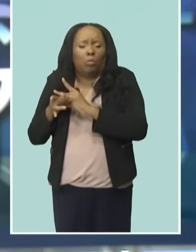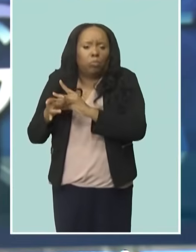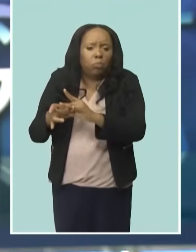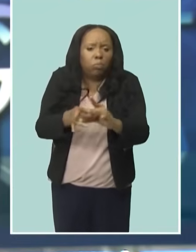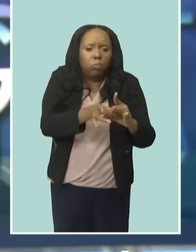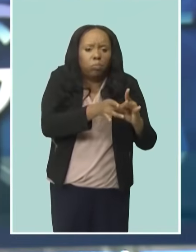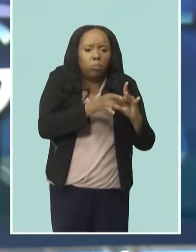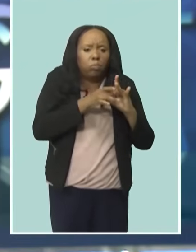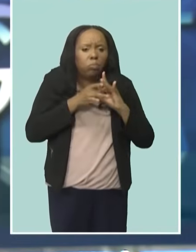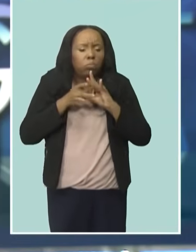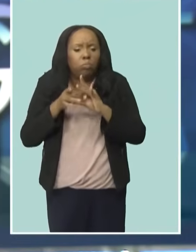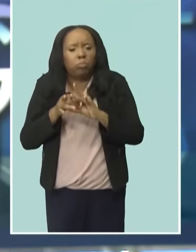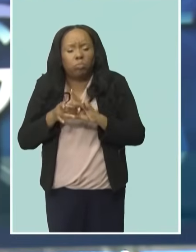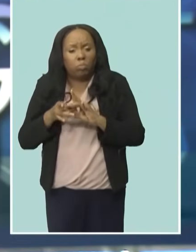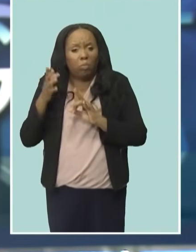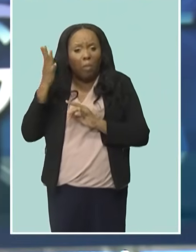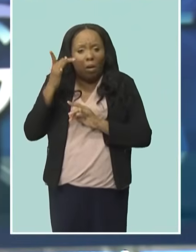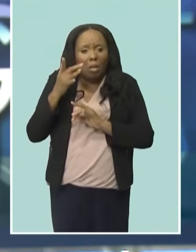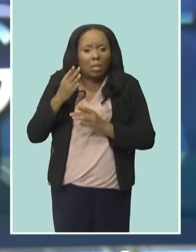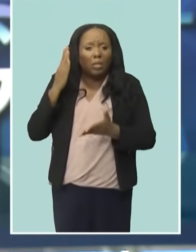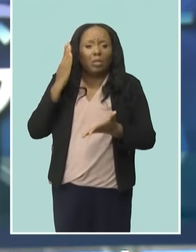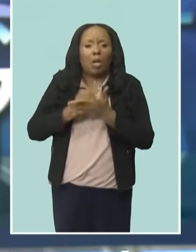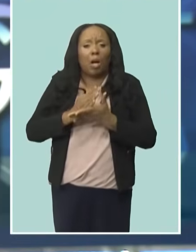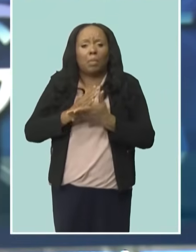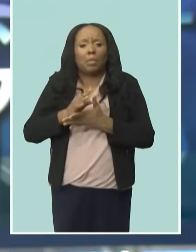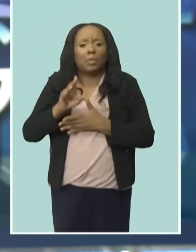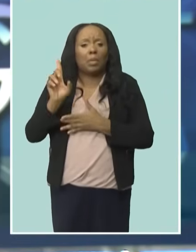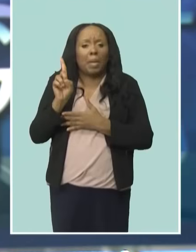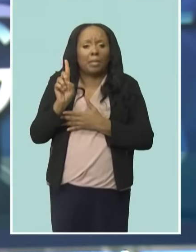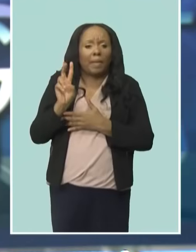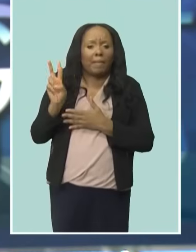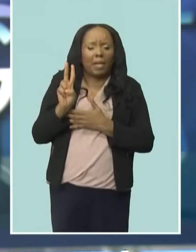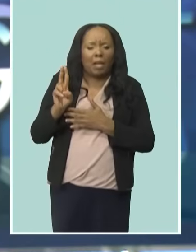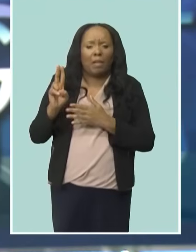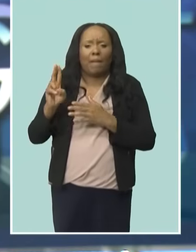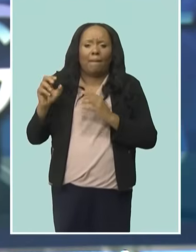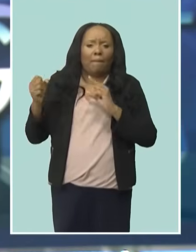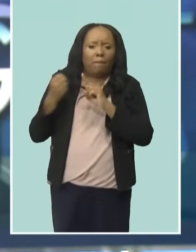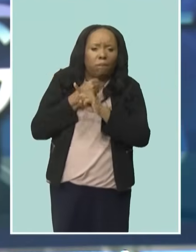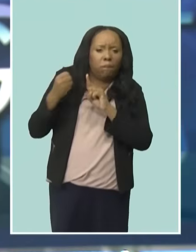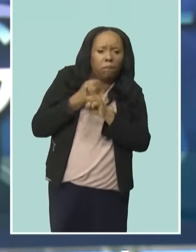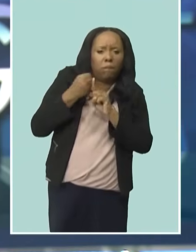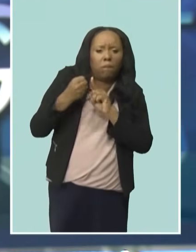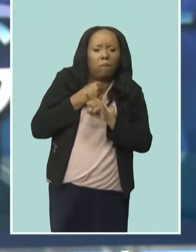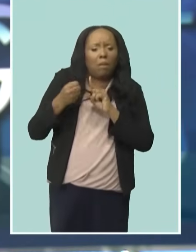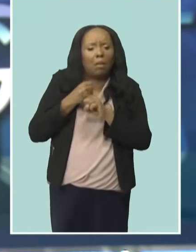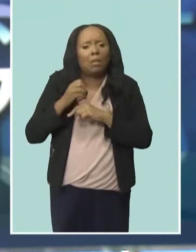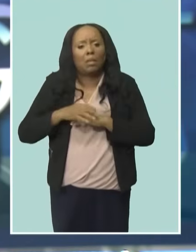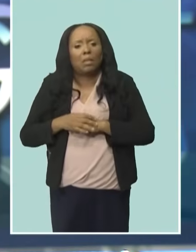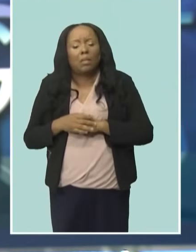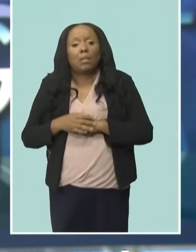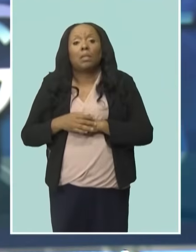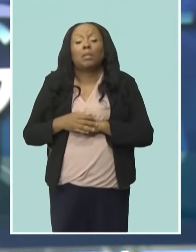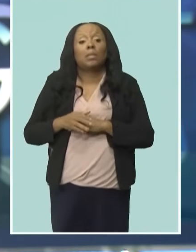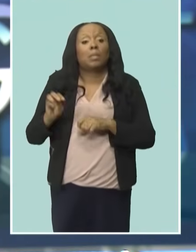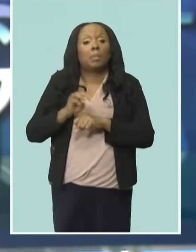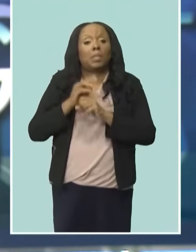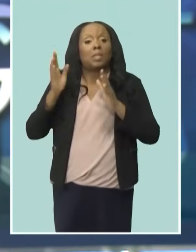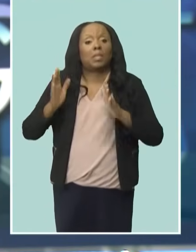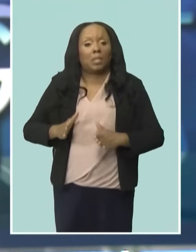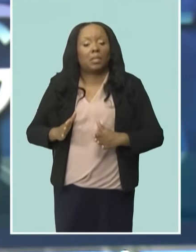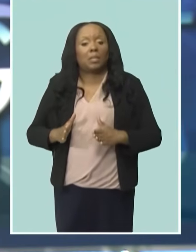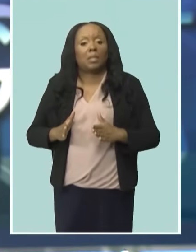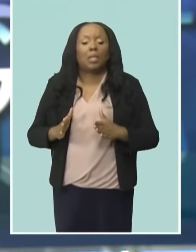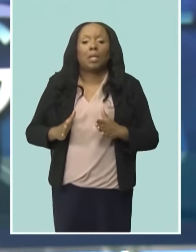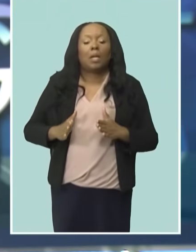united action to address domestic violence across the region. Speaking at the closing of the regional symposium to advance state responses